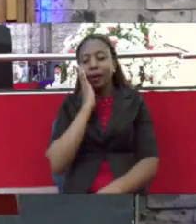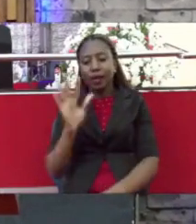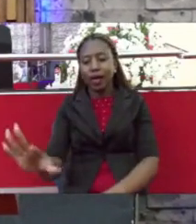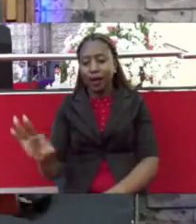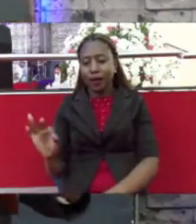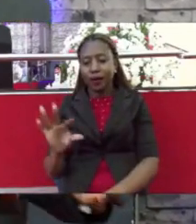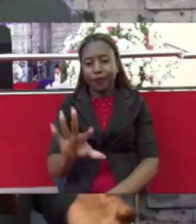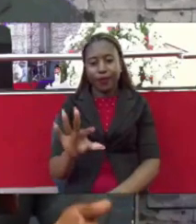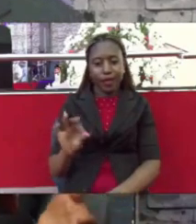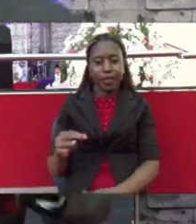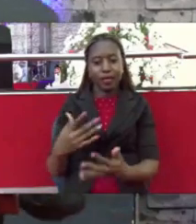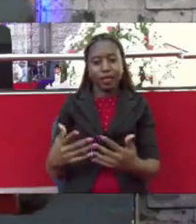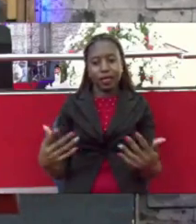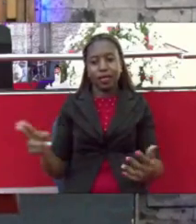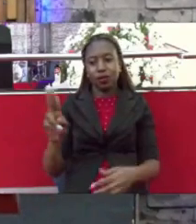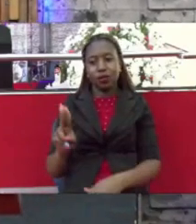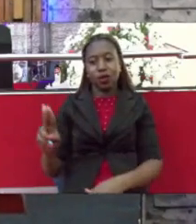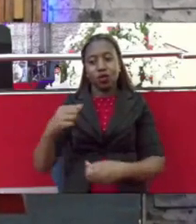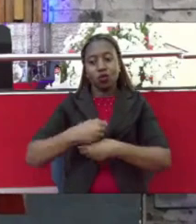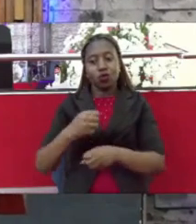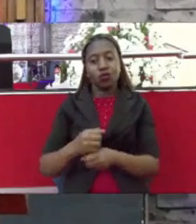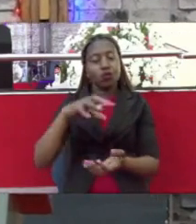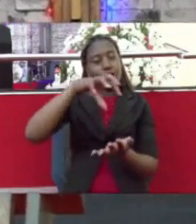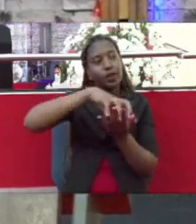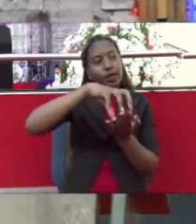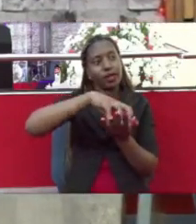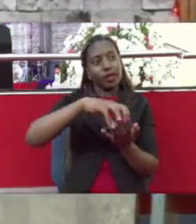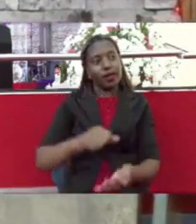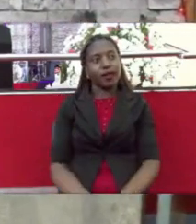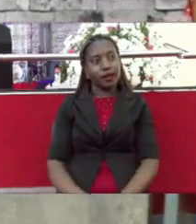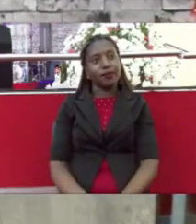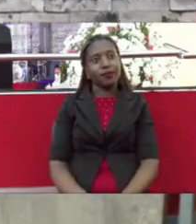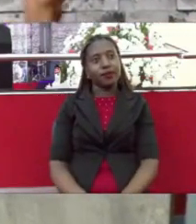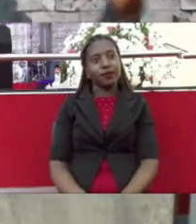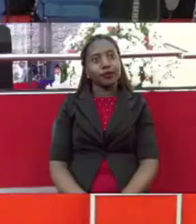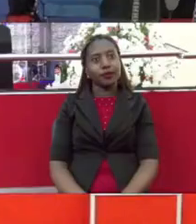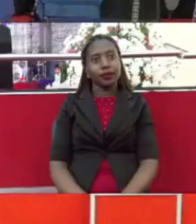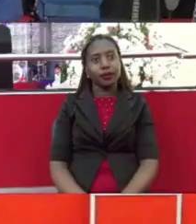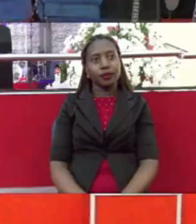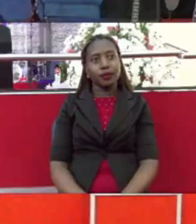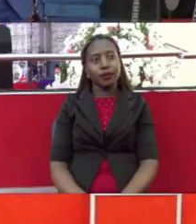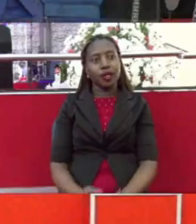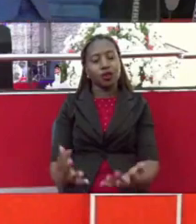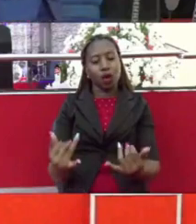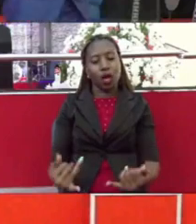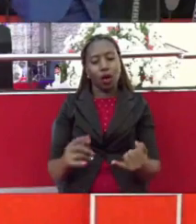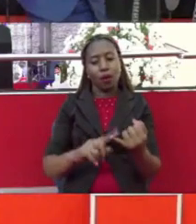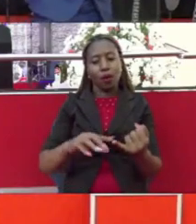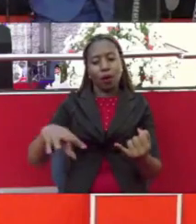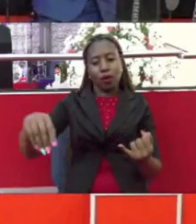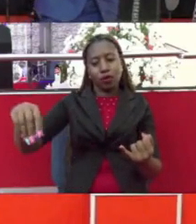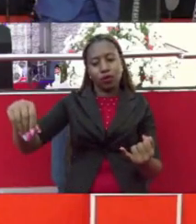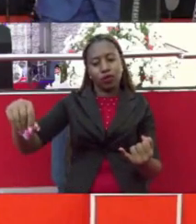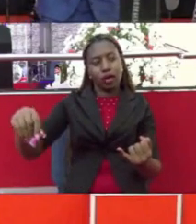vile vifaa ama mambo vitu vitavyotengenezavyo keki. So there was flour that was there. Pakawa na unga.